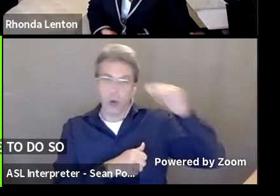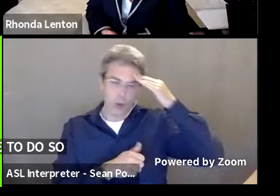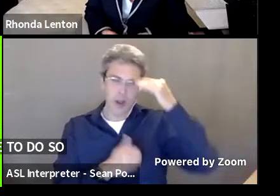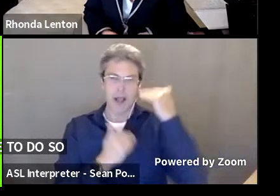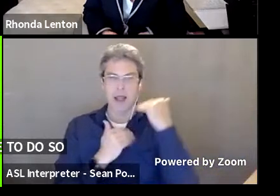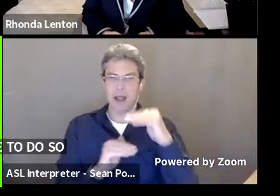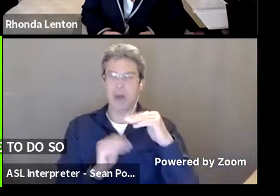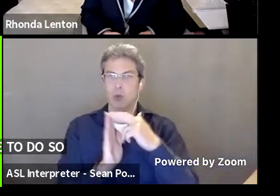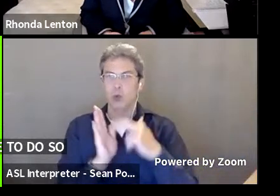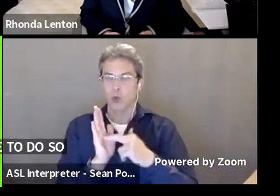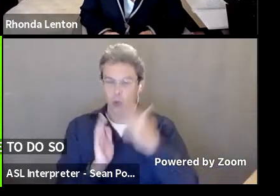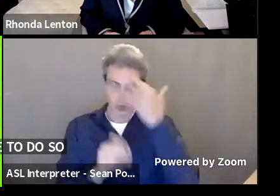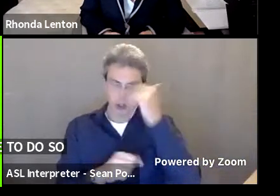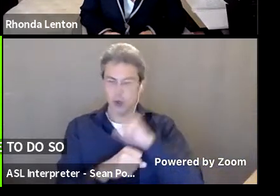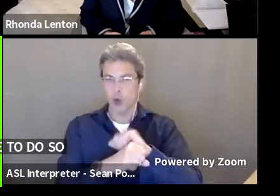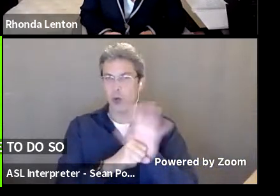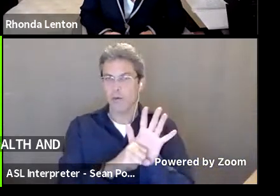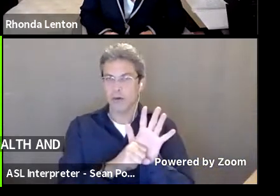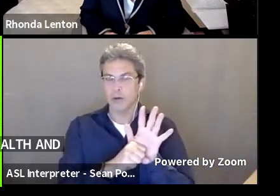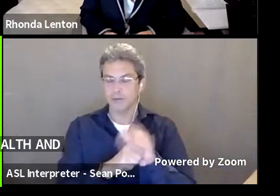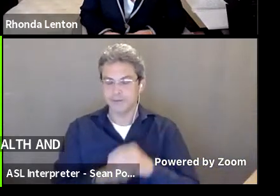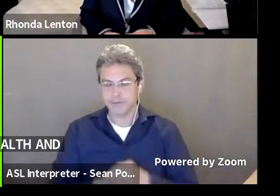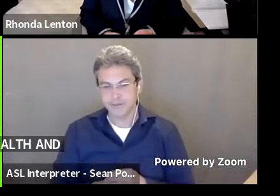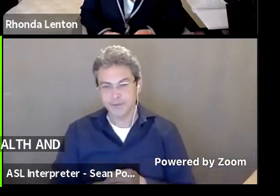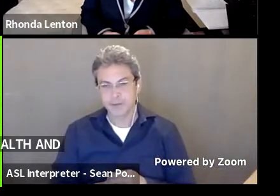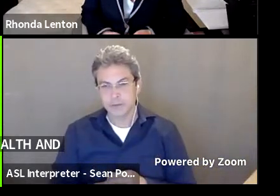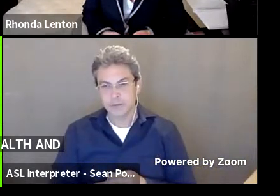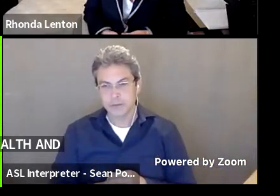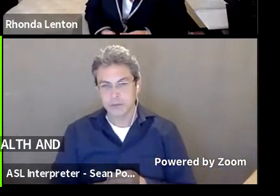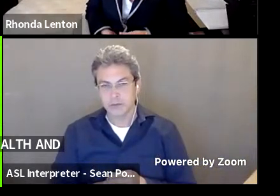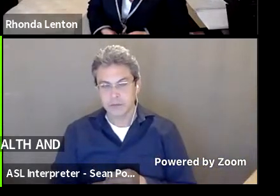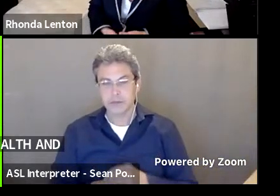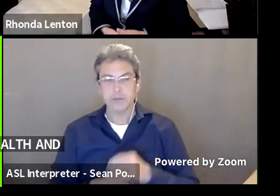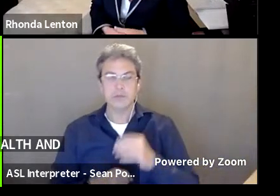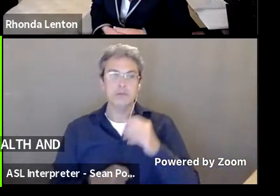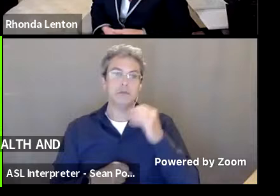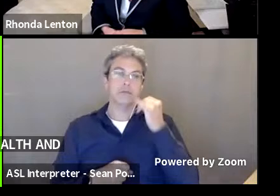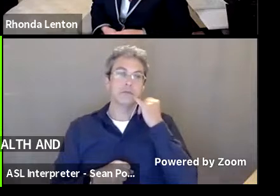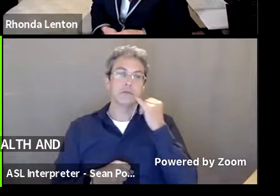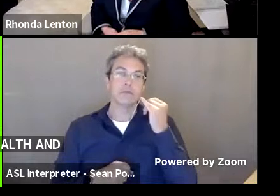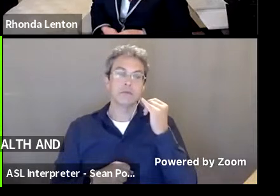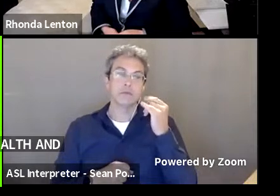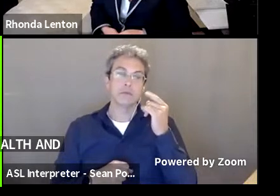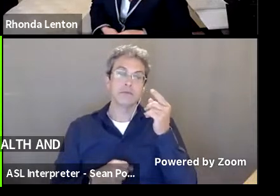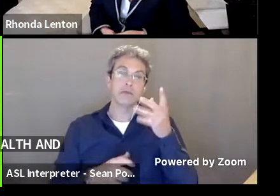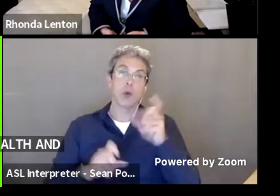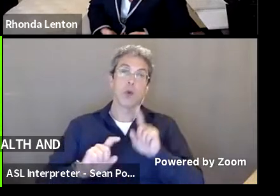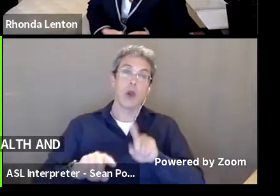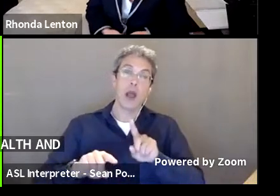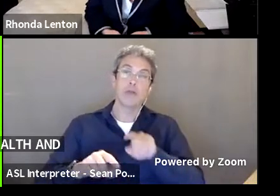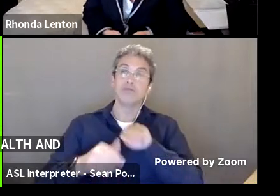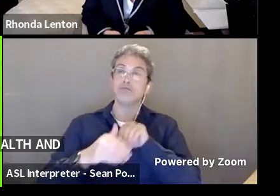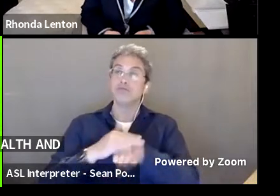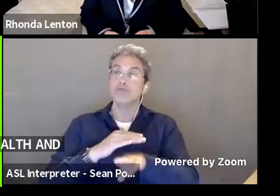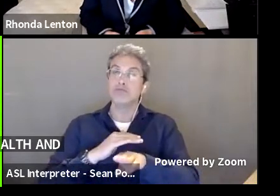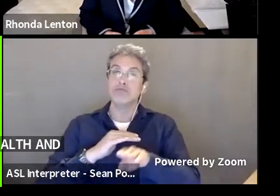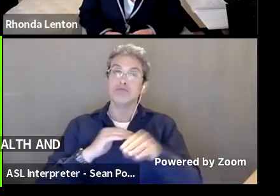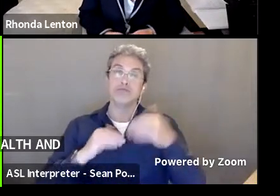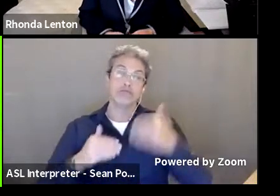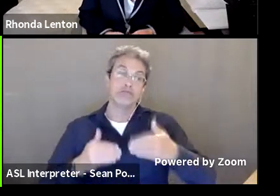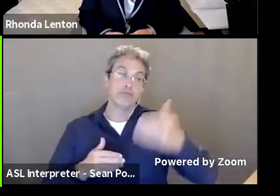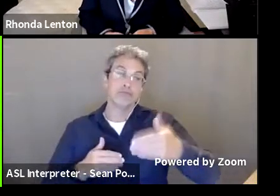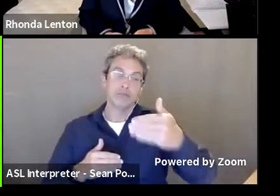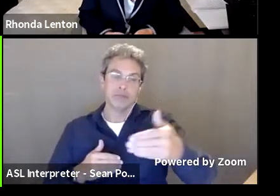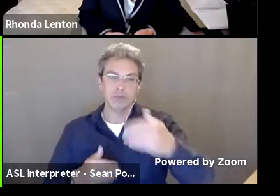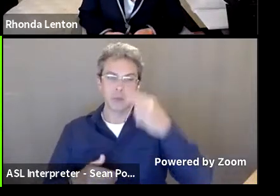safety requirements. In terms of one-time access to the university, I understand that the Office of